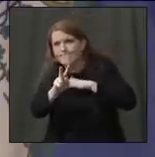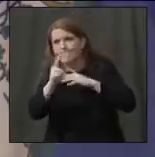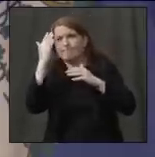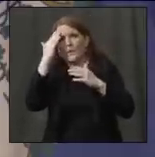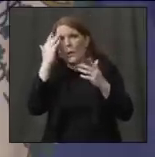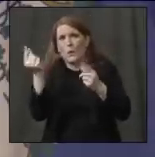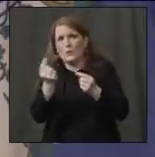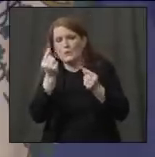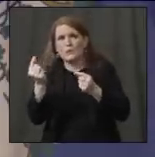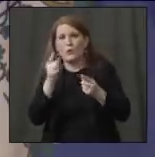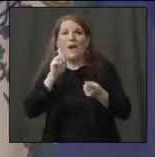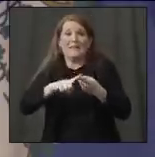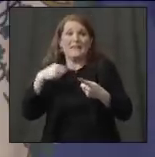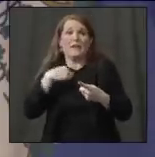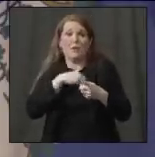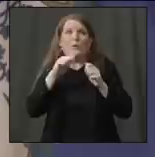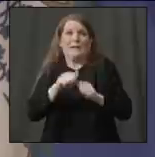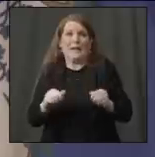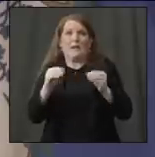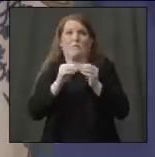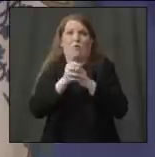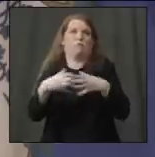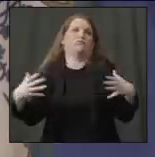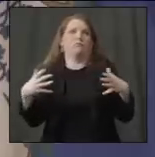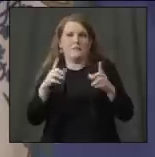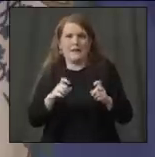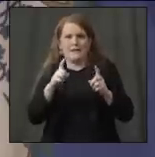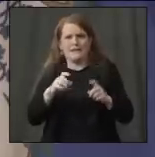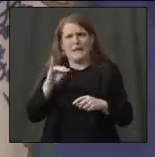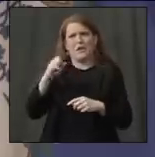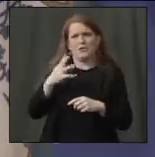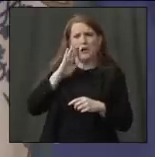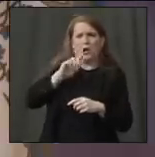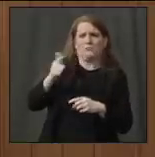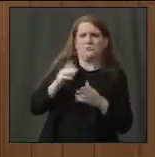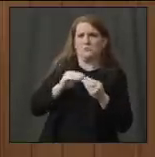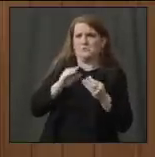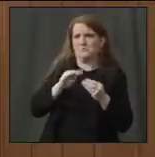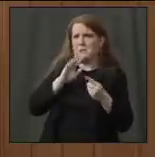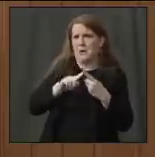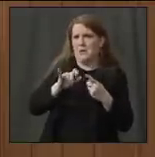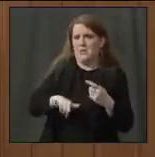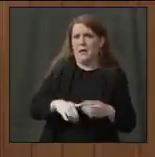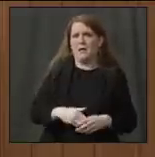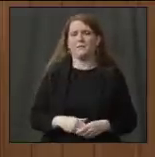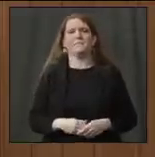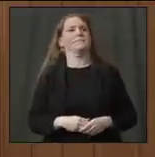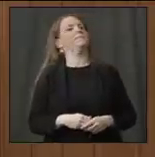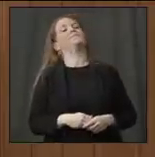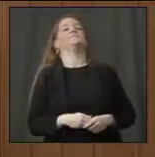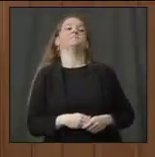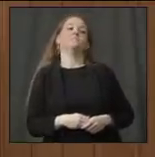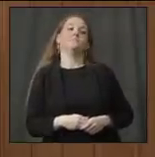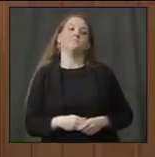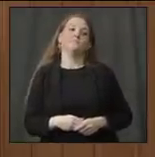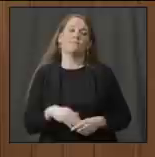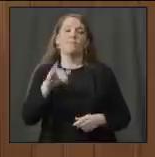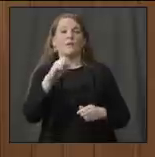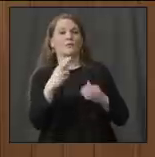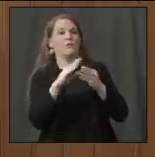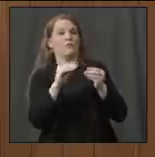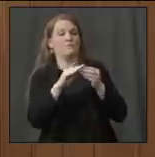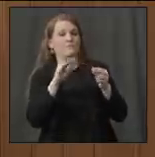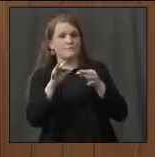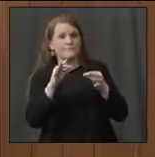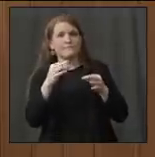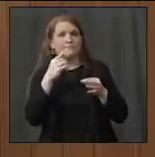Josh will tell you we're going to be ramping up our testing big time. Yeah, that's right. And I think the governor said it perfectly. I mean, the hospitalization